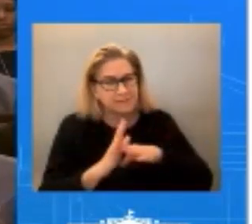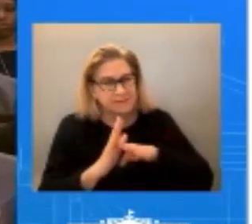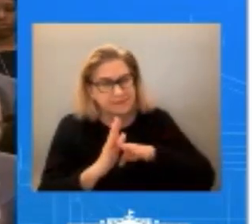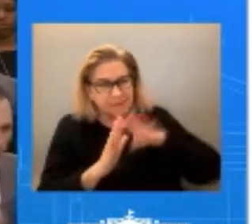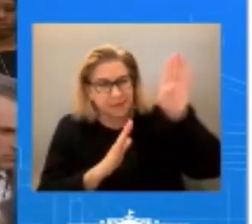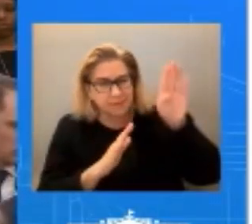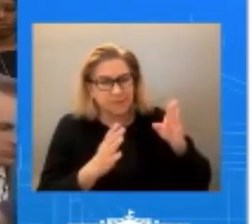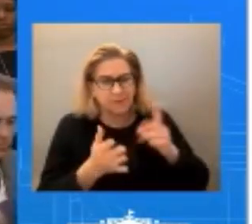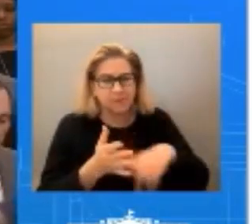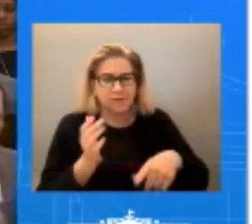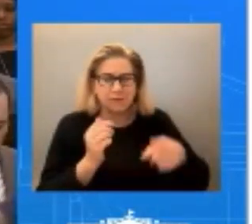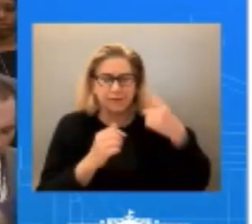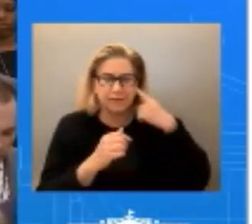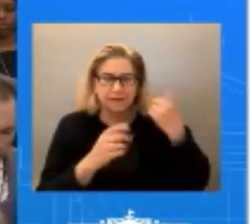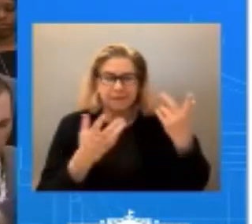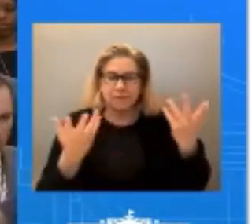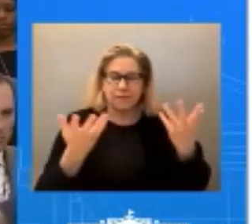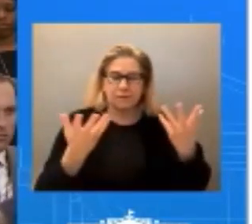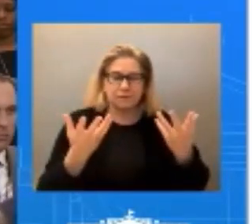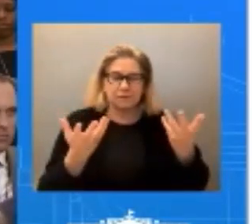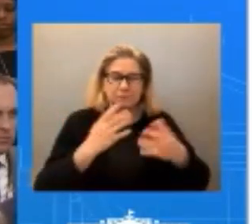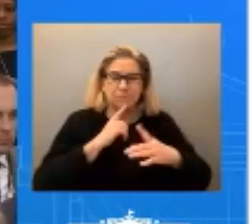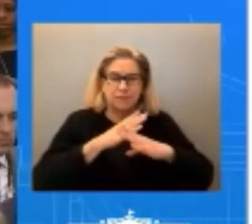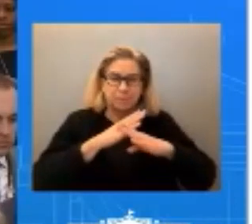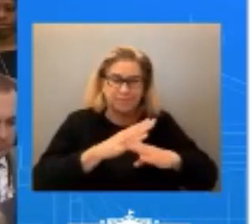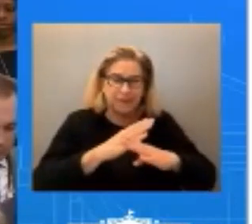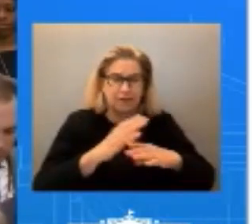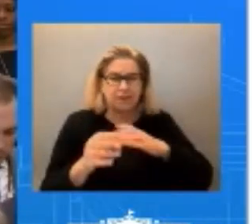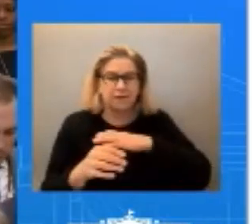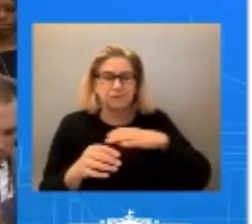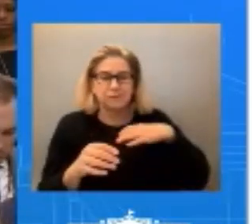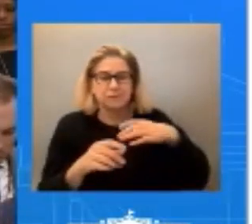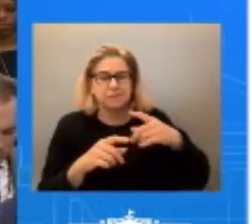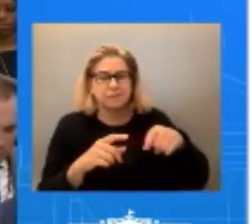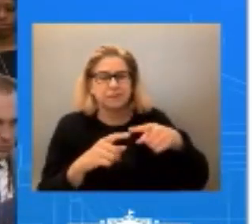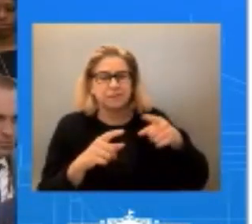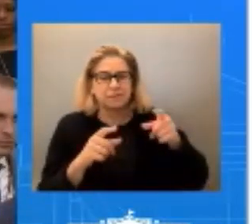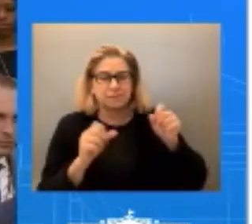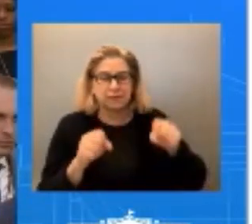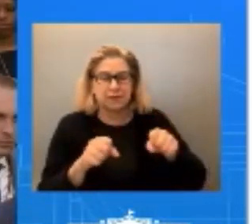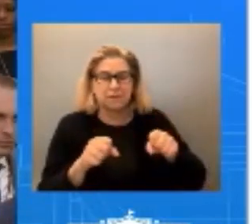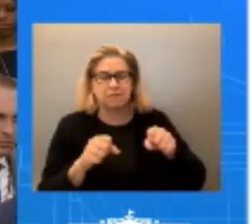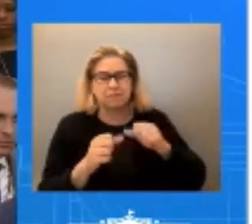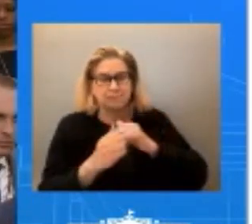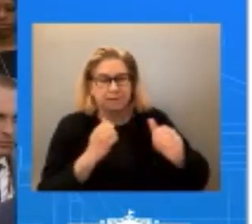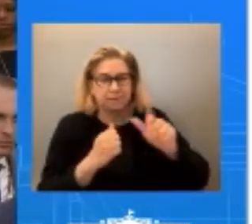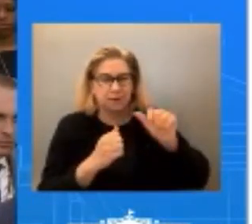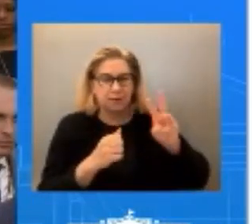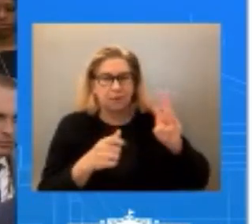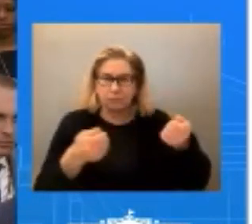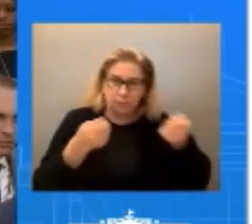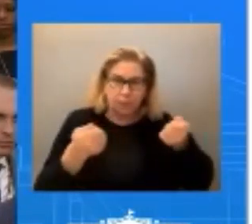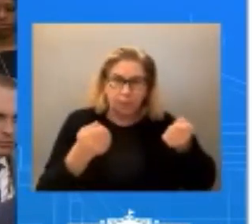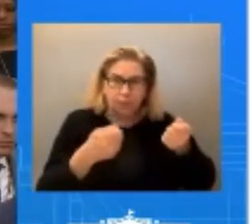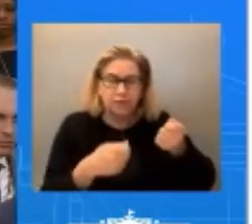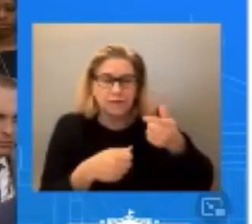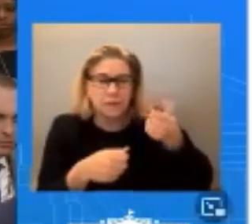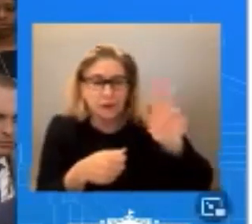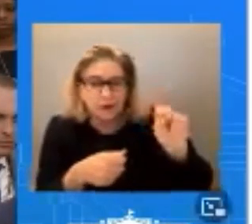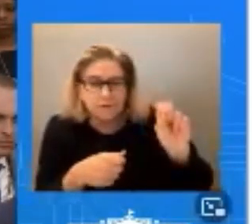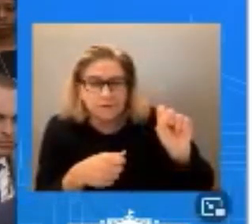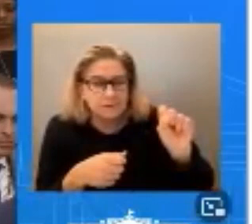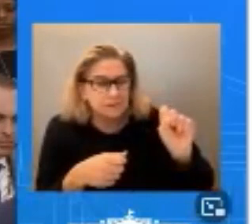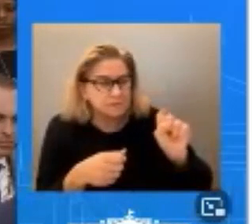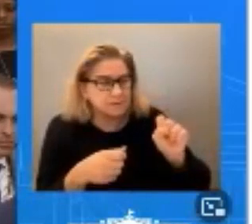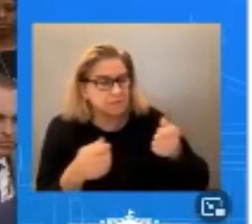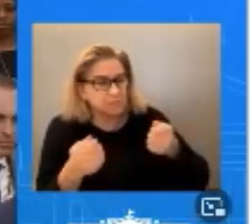gun control? And what can more President Biden do to move on and do something to control the gun? And my question comes because I'm a mother. I